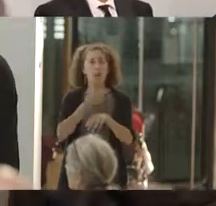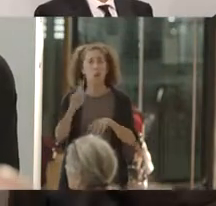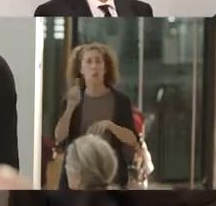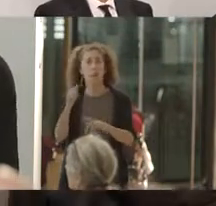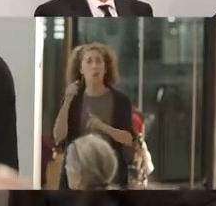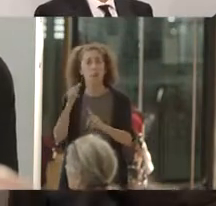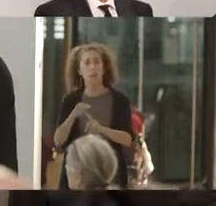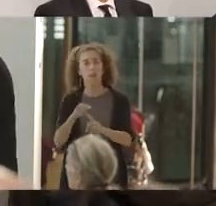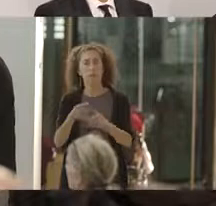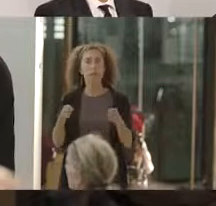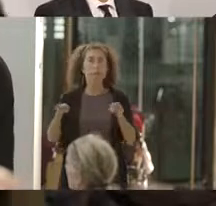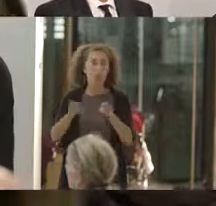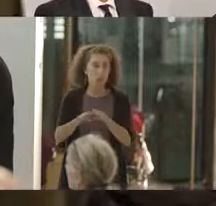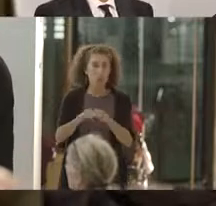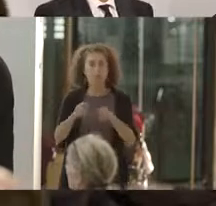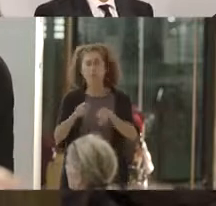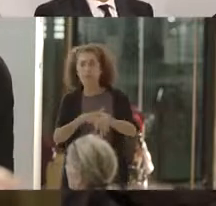pertain to timelines?